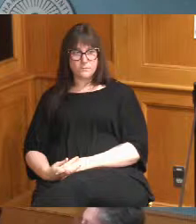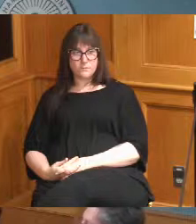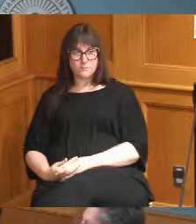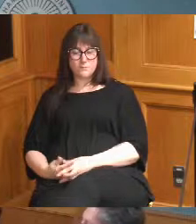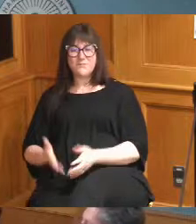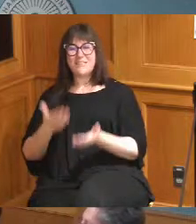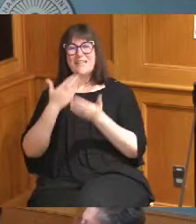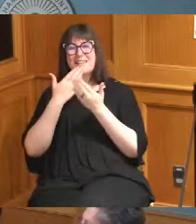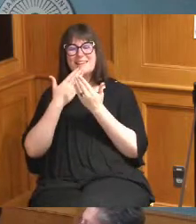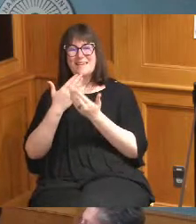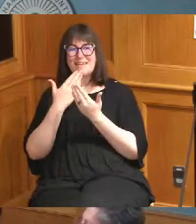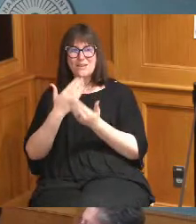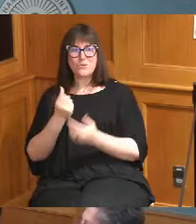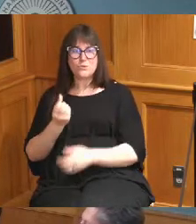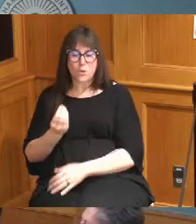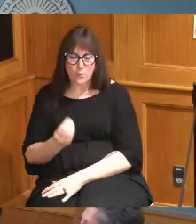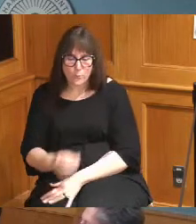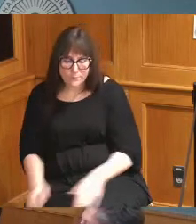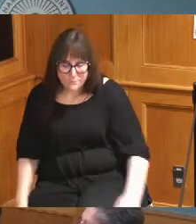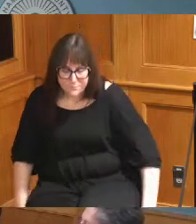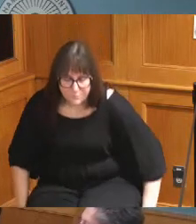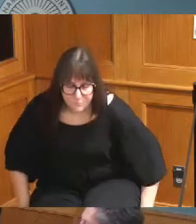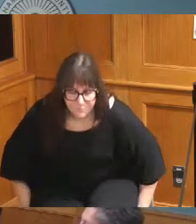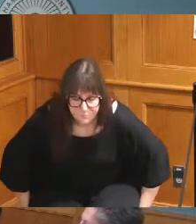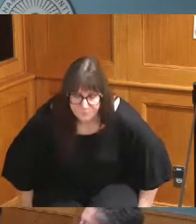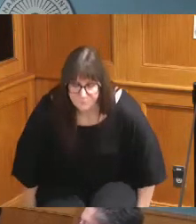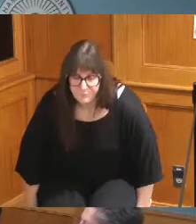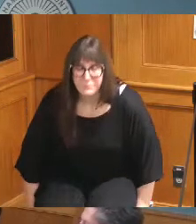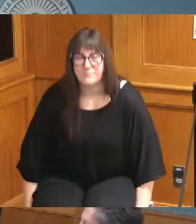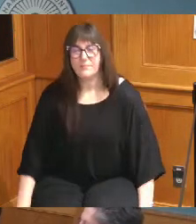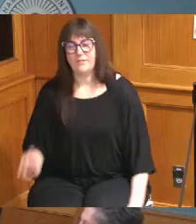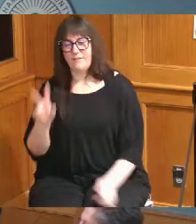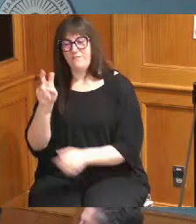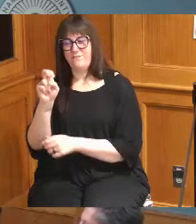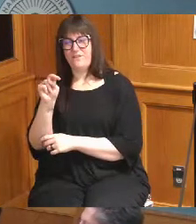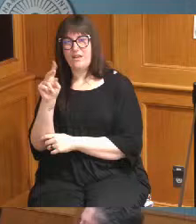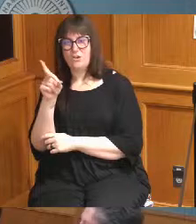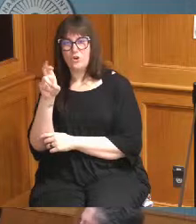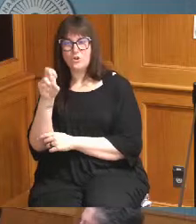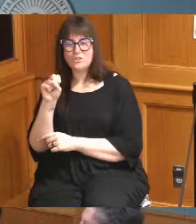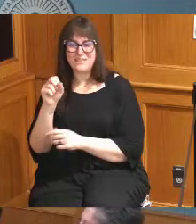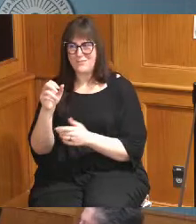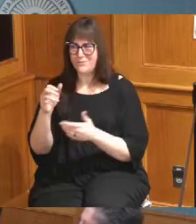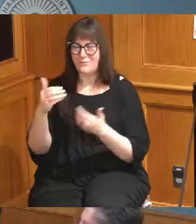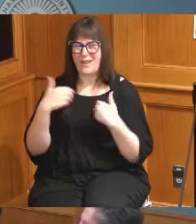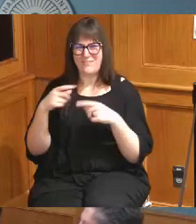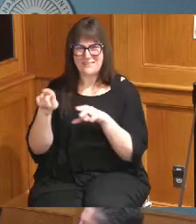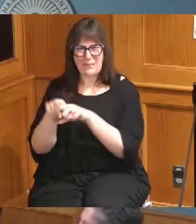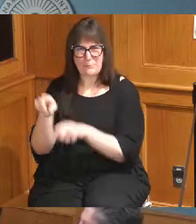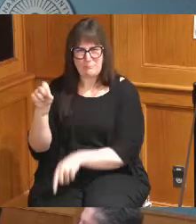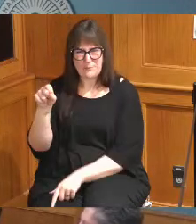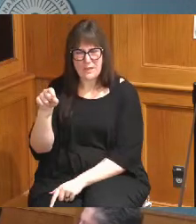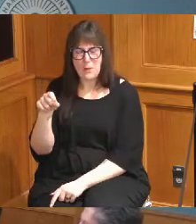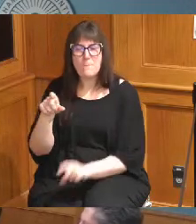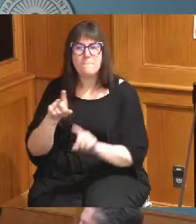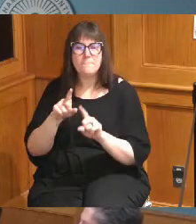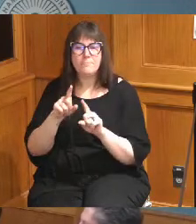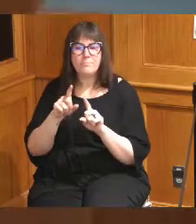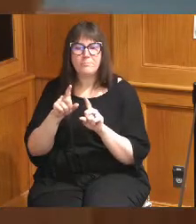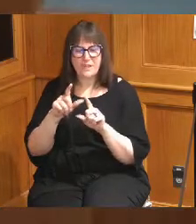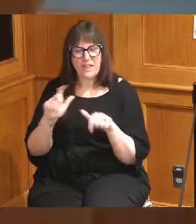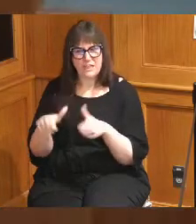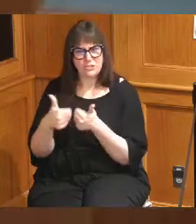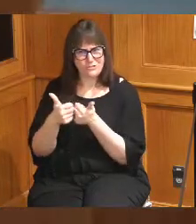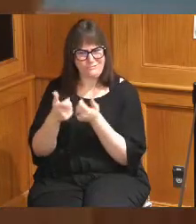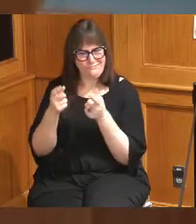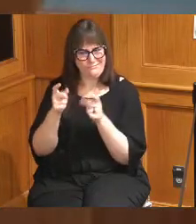Thank you, Commissioner. So the vendors are about the same amount. We are, with the challenge